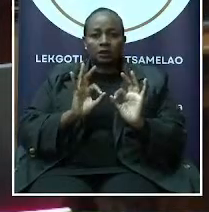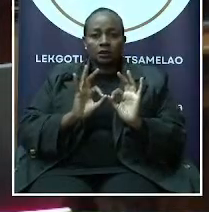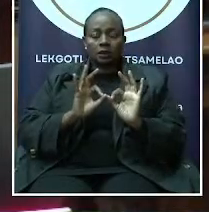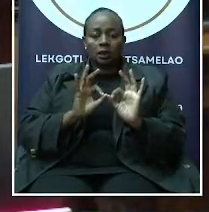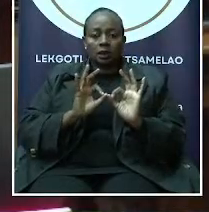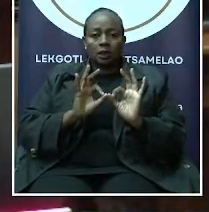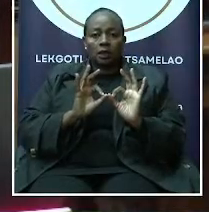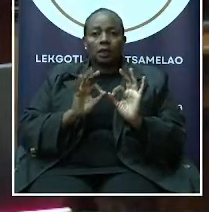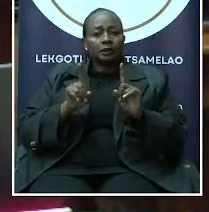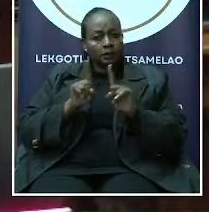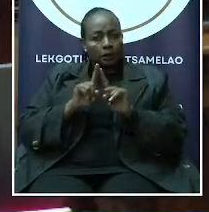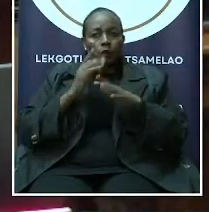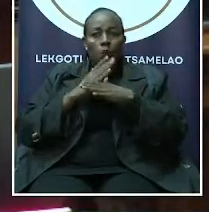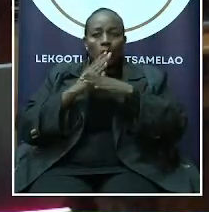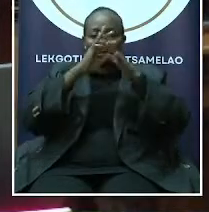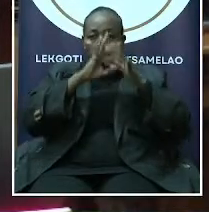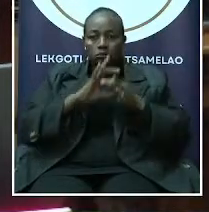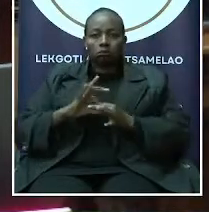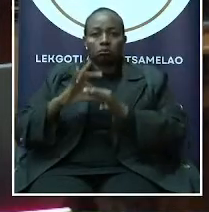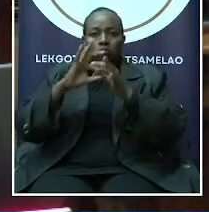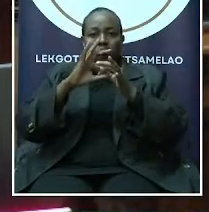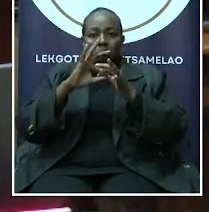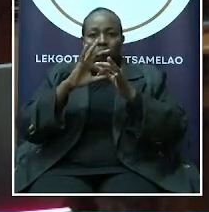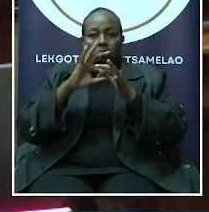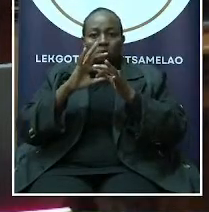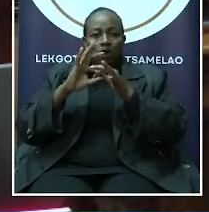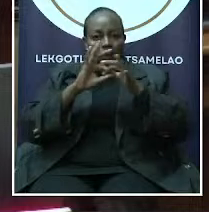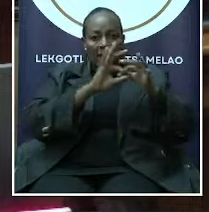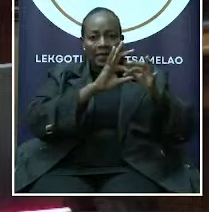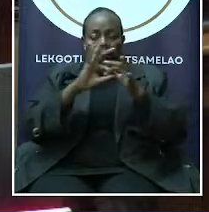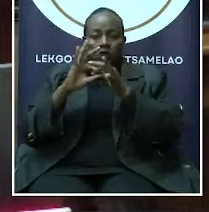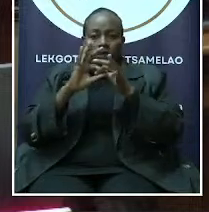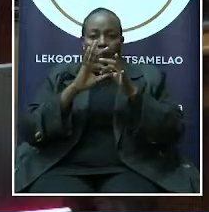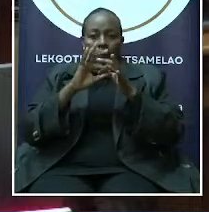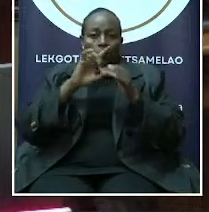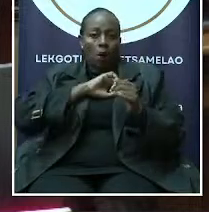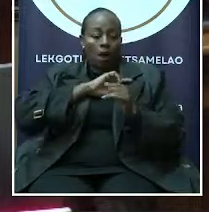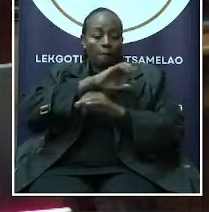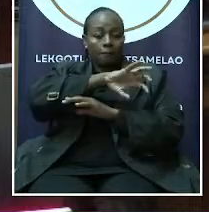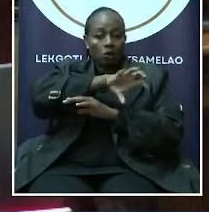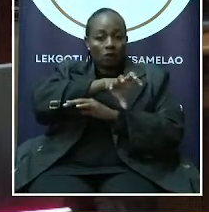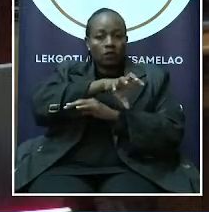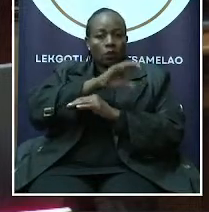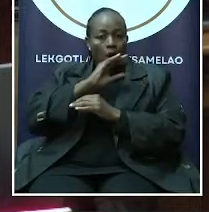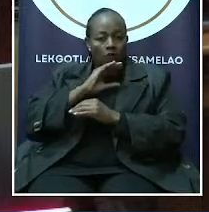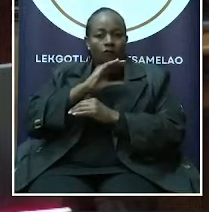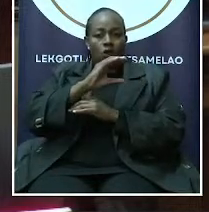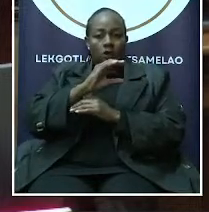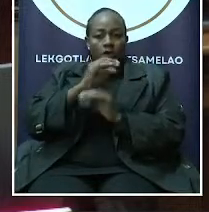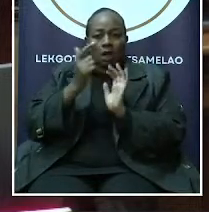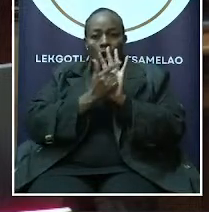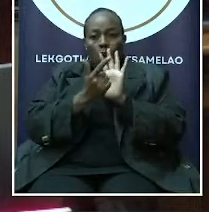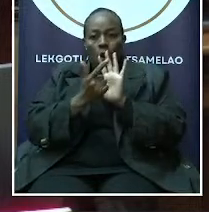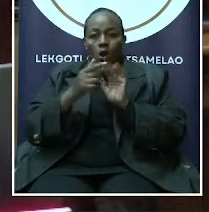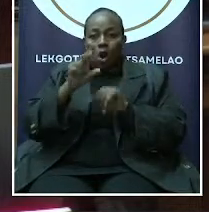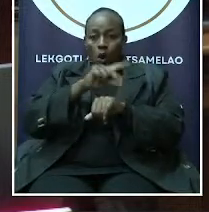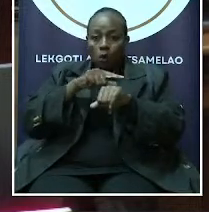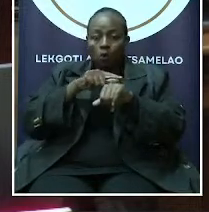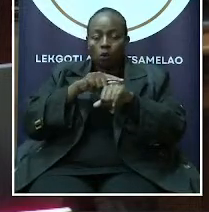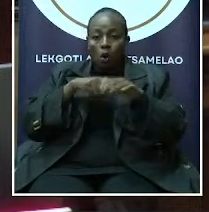it's intergovernmental relationships, but it's an intergovernmental relationship because the province will enforce this legislation onto local